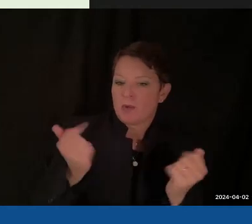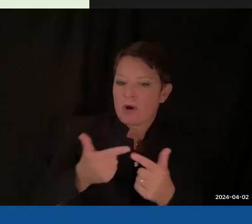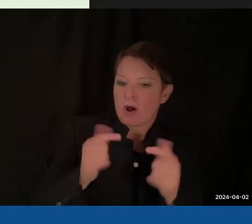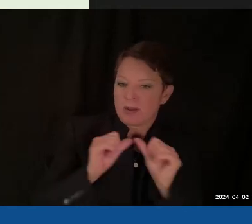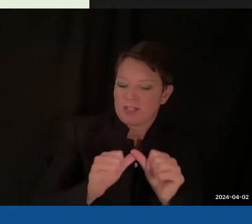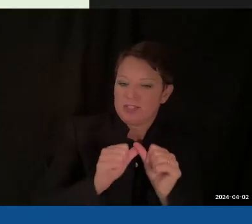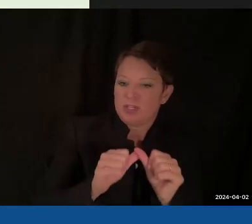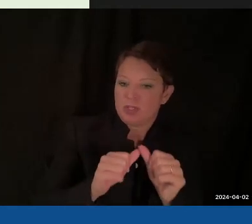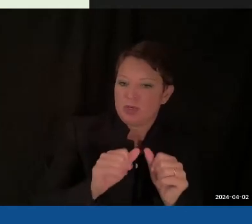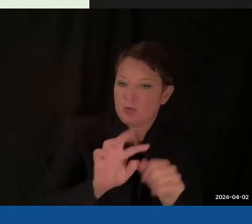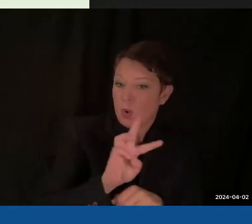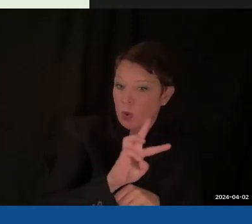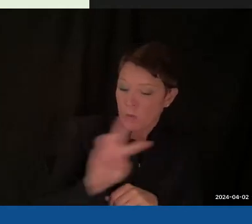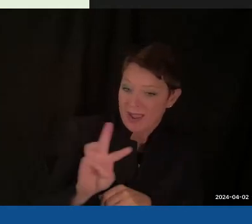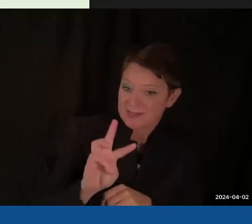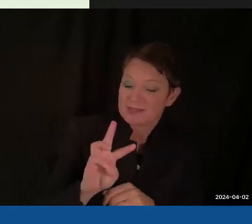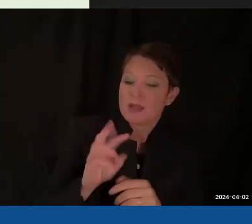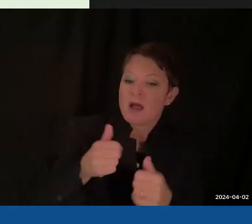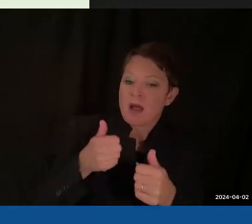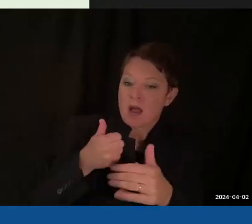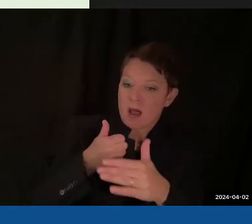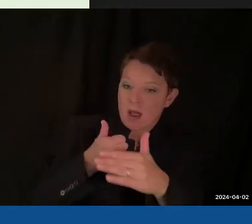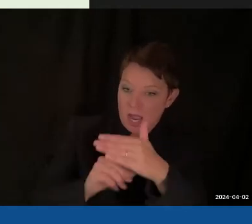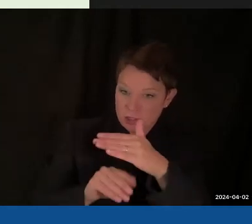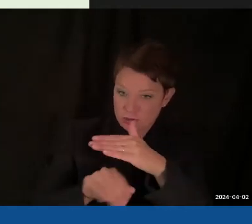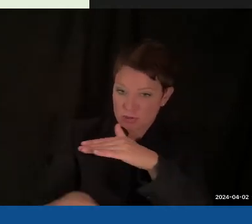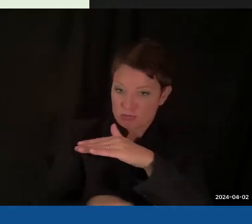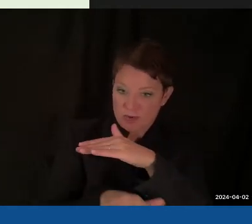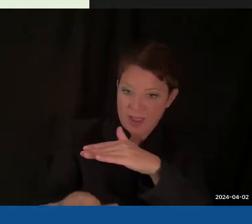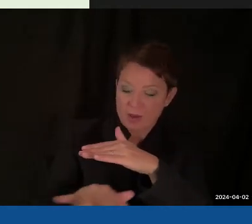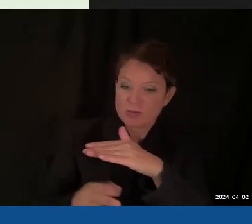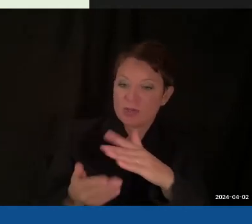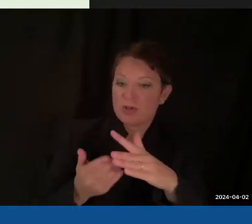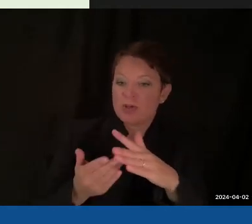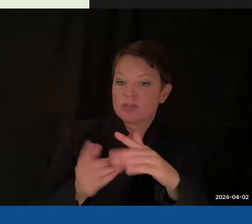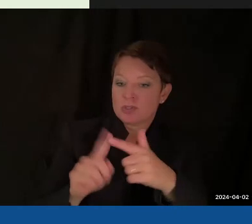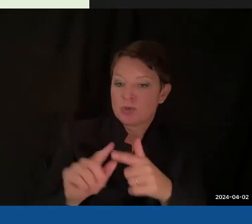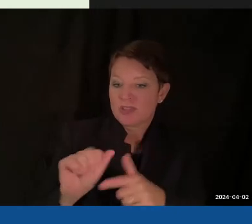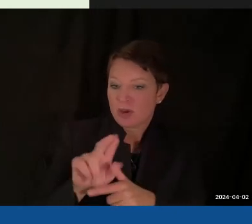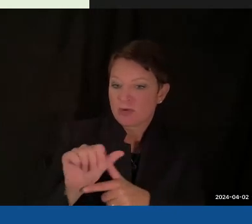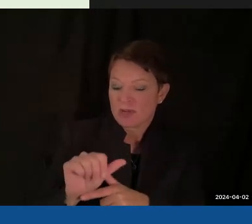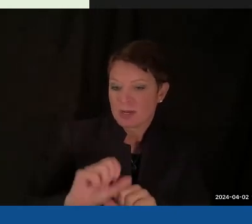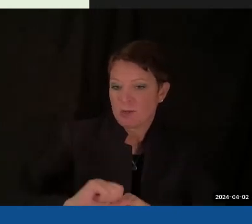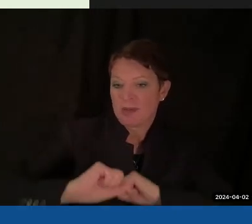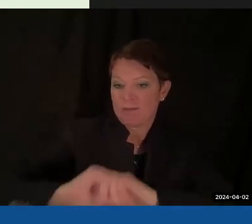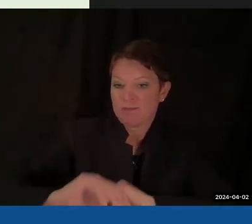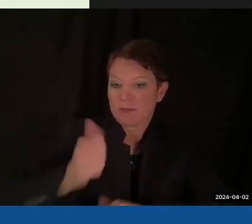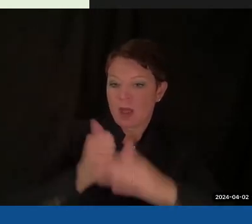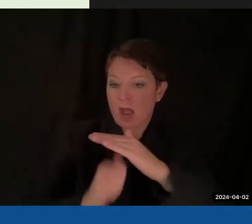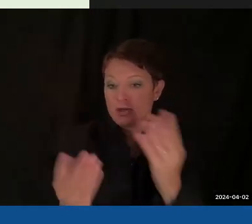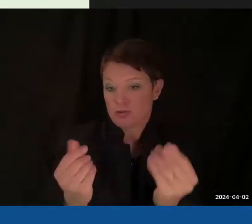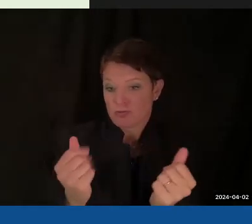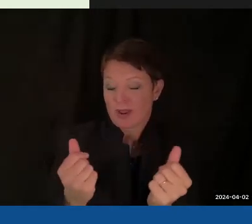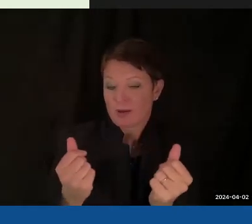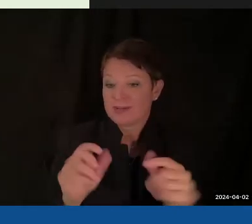westward underground to the arena block itself. That's where all the loading and unloading will take place.